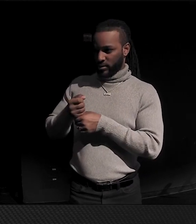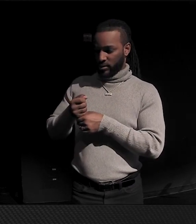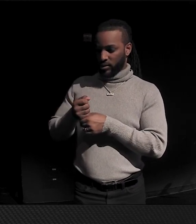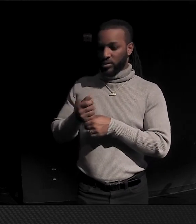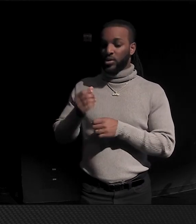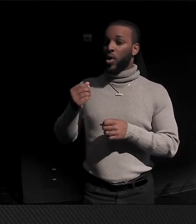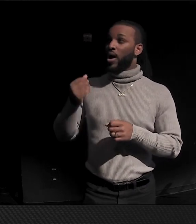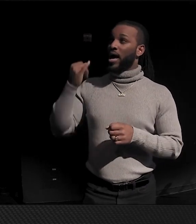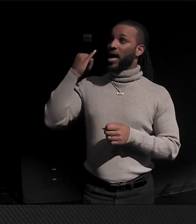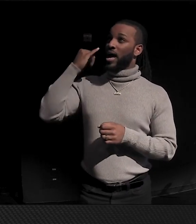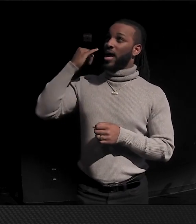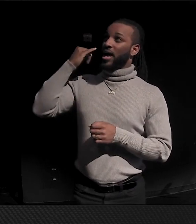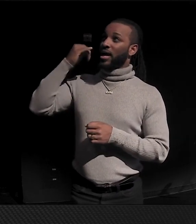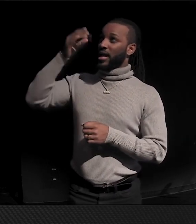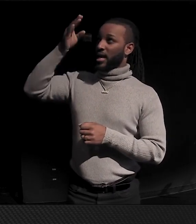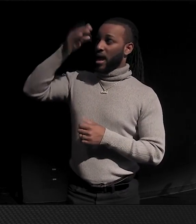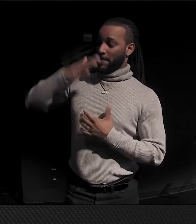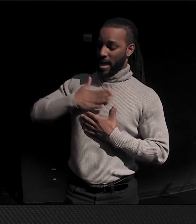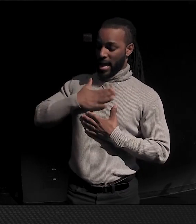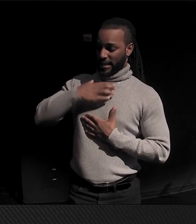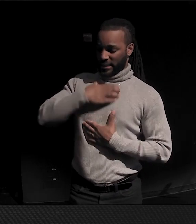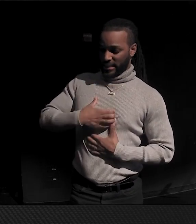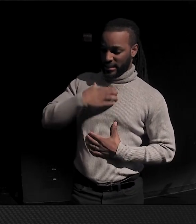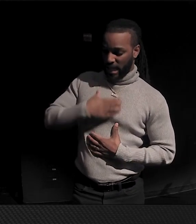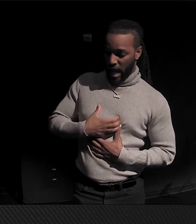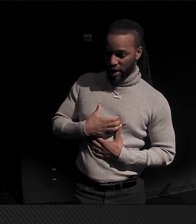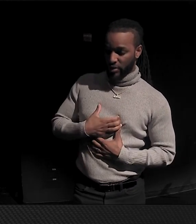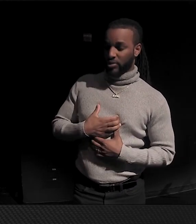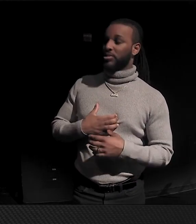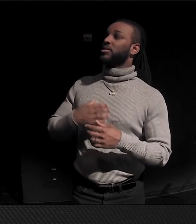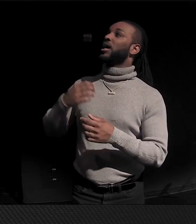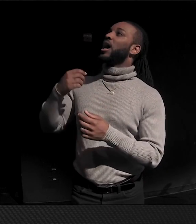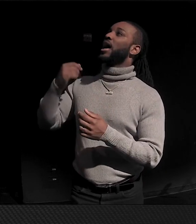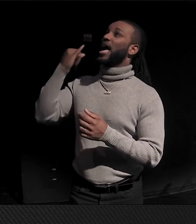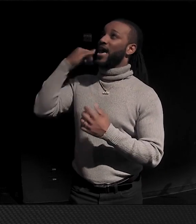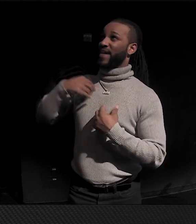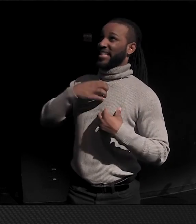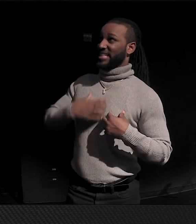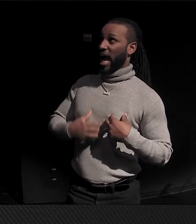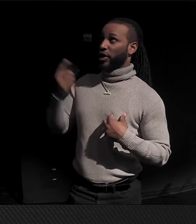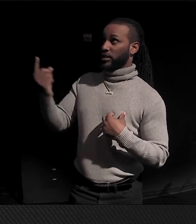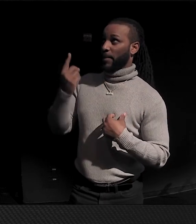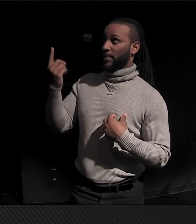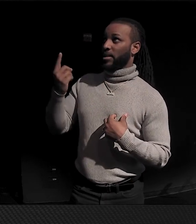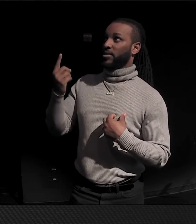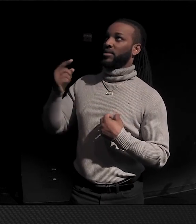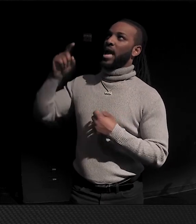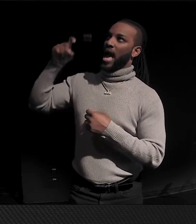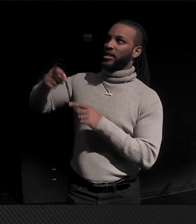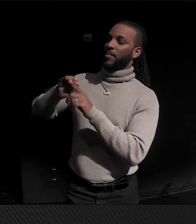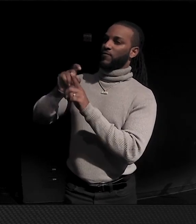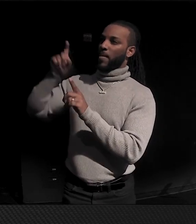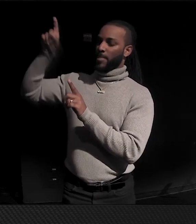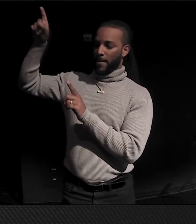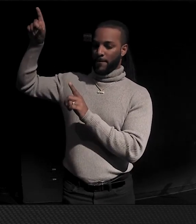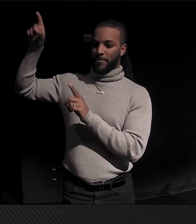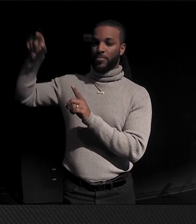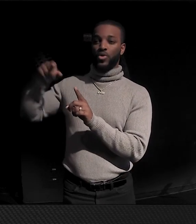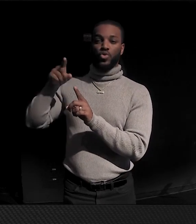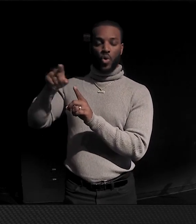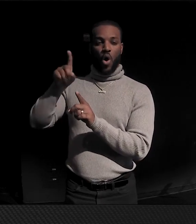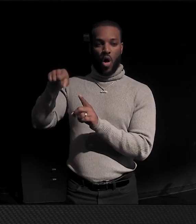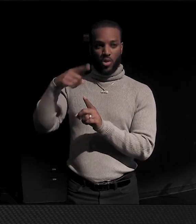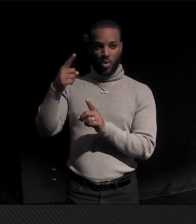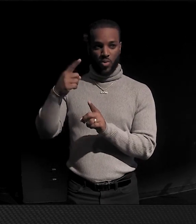desire is only fulfilled by God-given means. We're saying you and you alone can do for me what I need. You and you alone are where life is